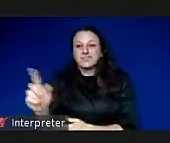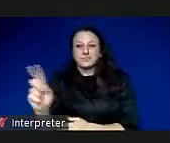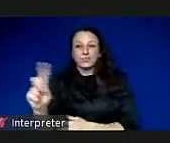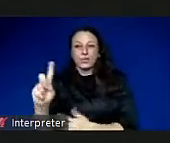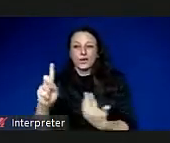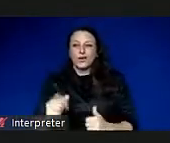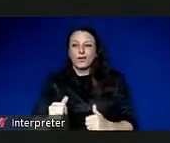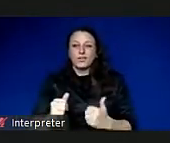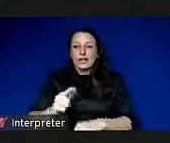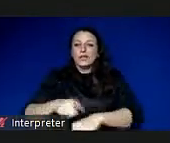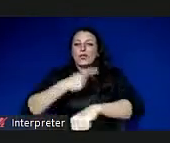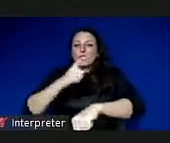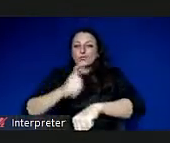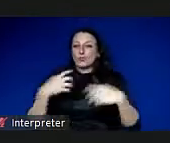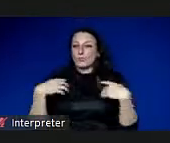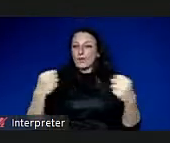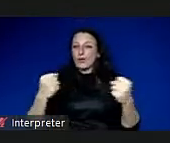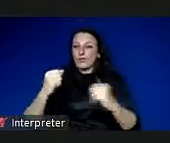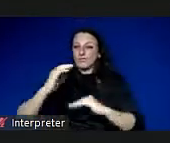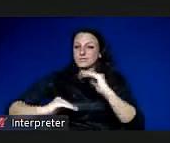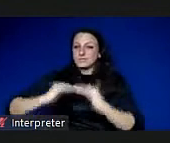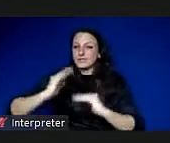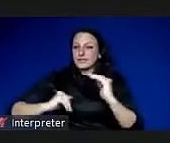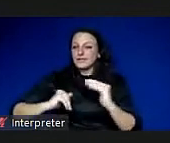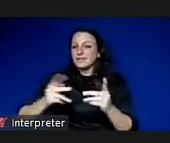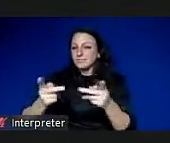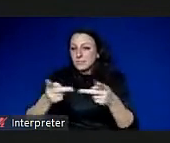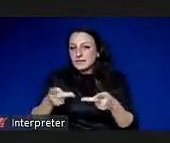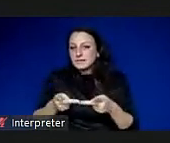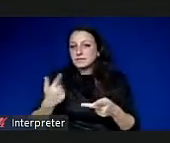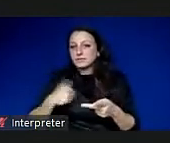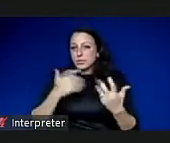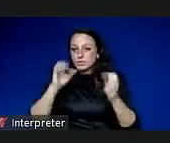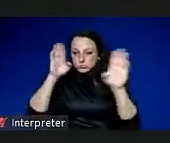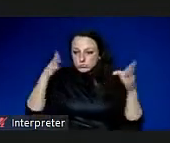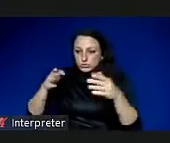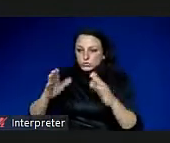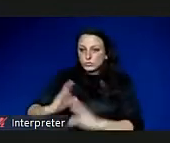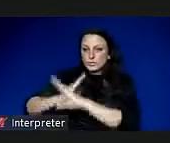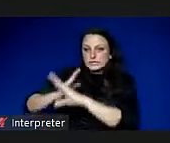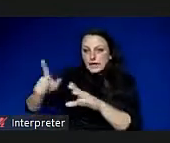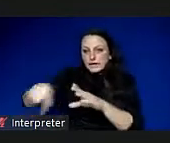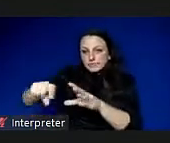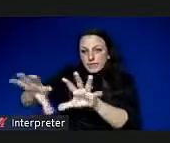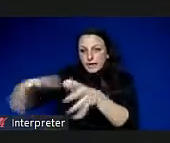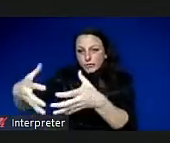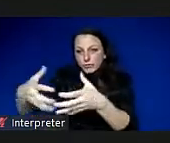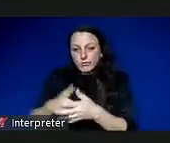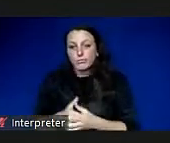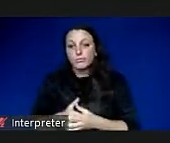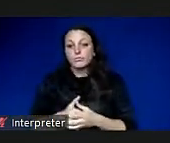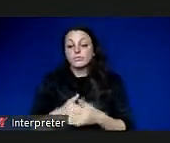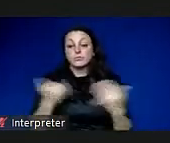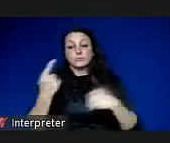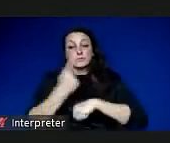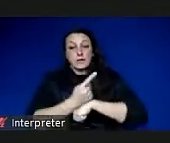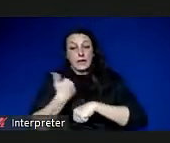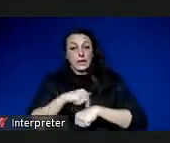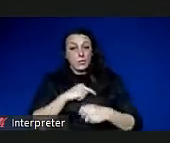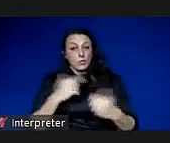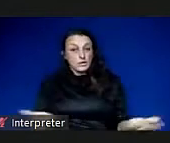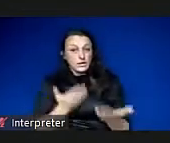was designed to protect this population. And while we come here today and acknowledge